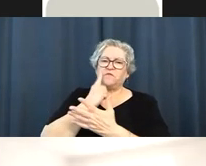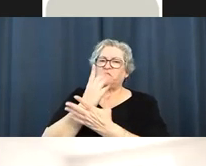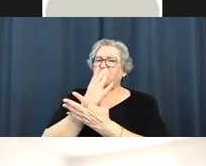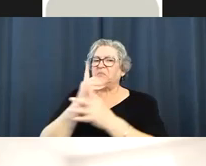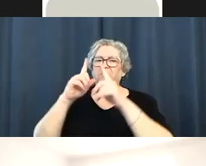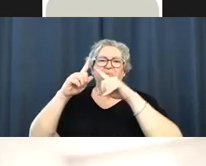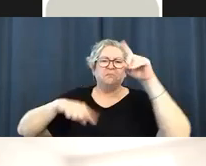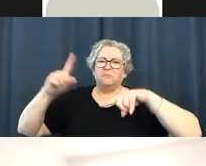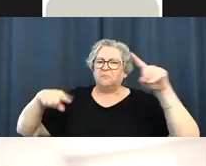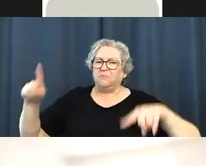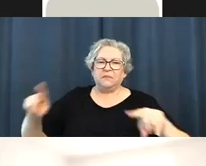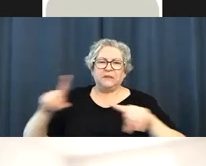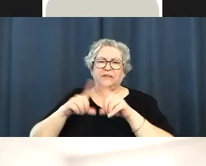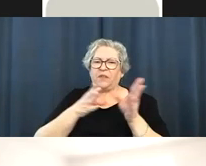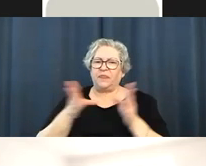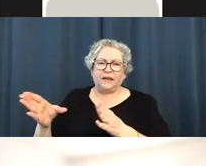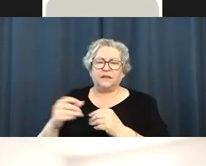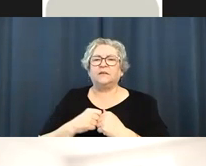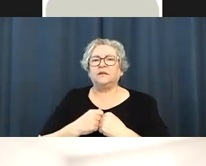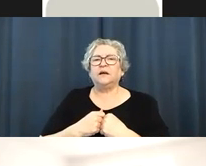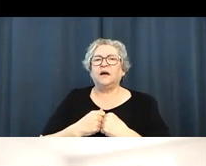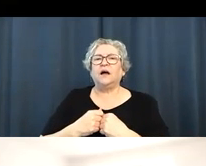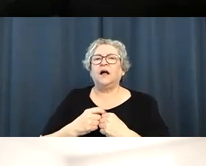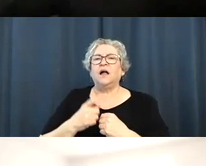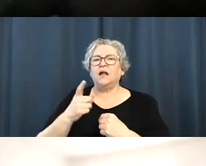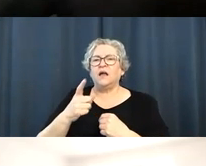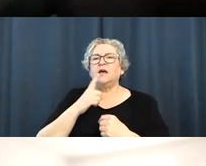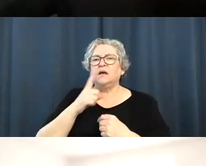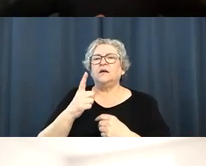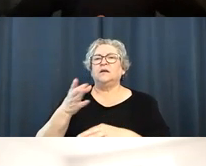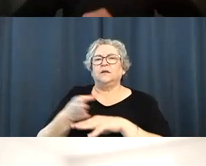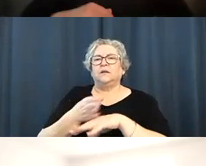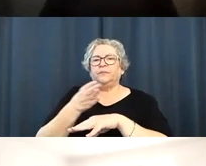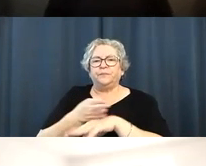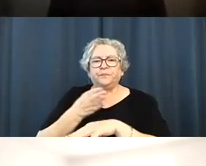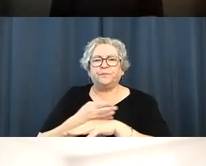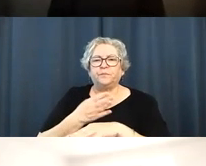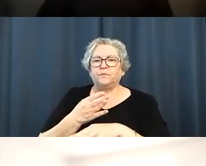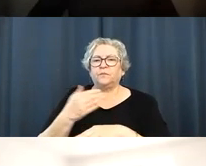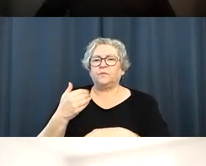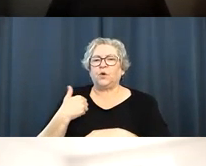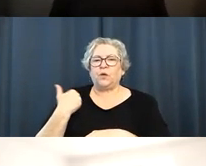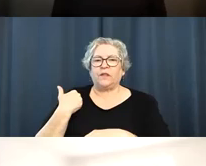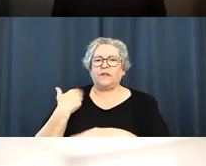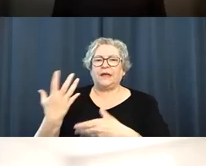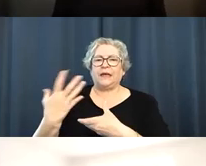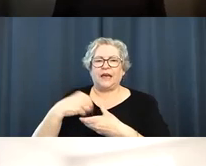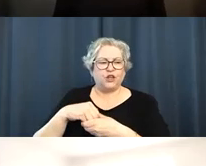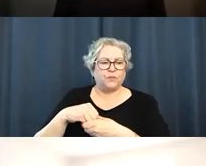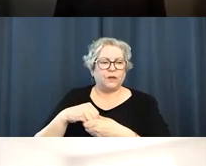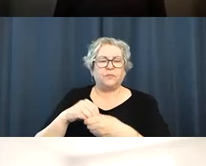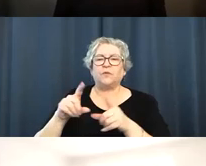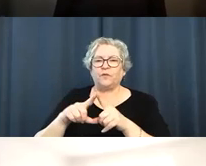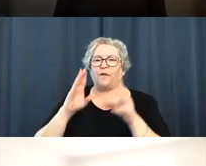organization as well. It does provide strategies and tips to improve youth engagement, but it really does focus